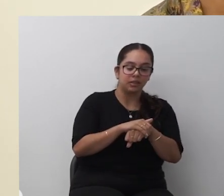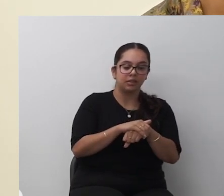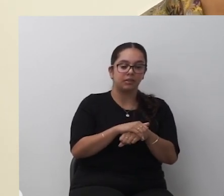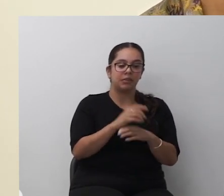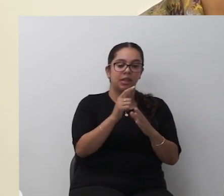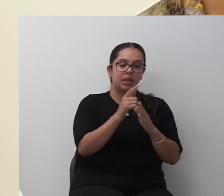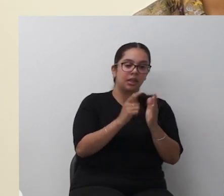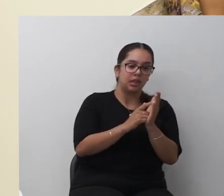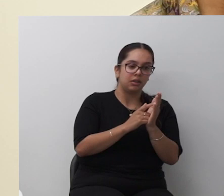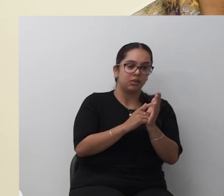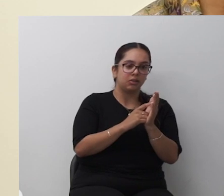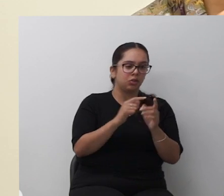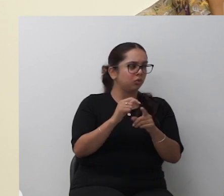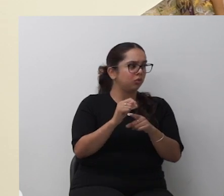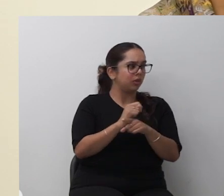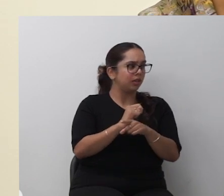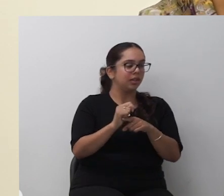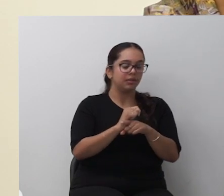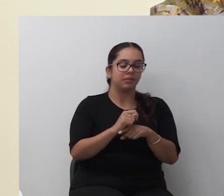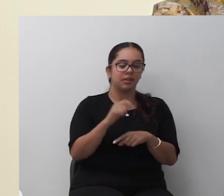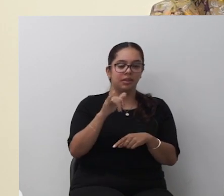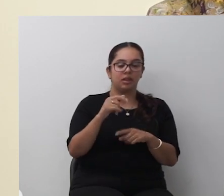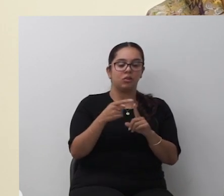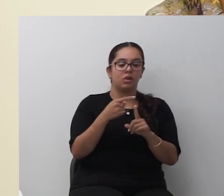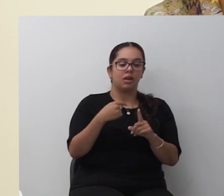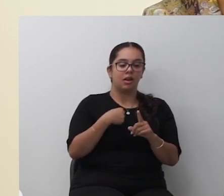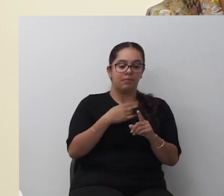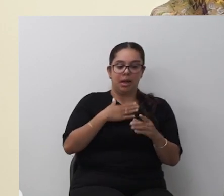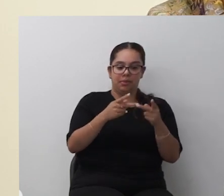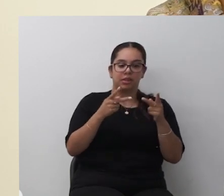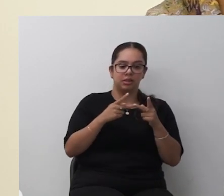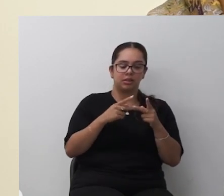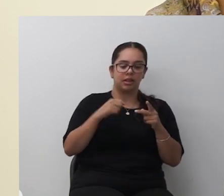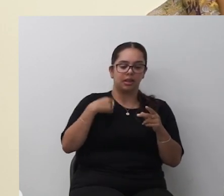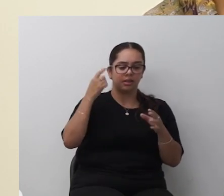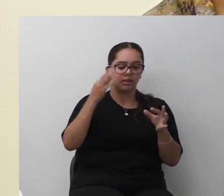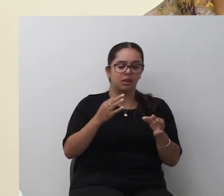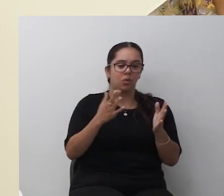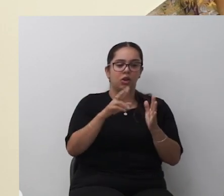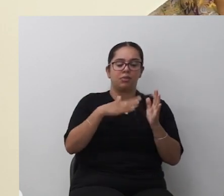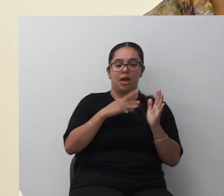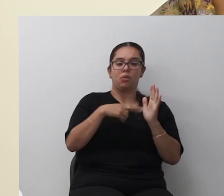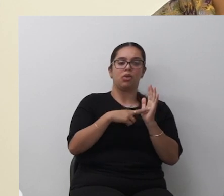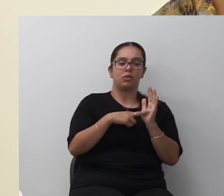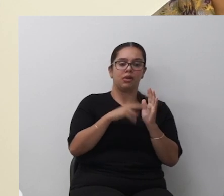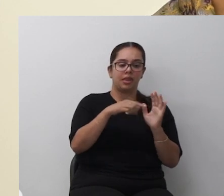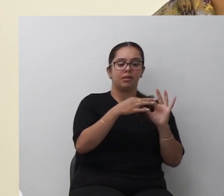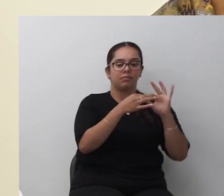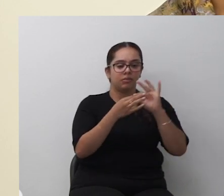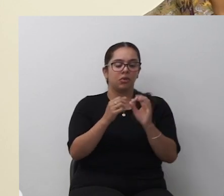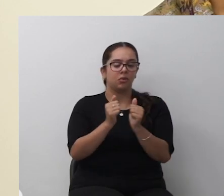legal training. It's I think that's where I come from to then decide what role to play, and I think that ties